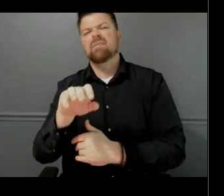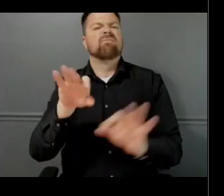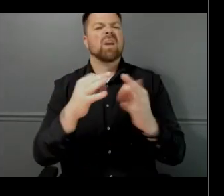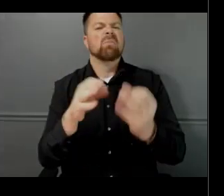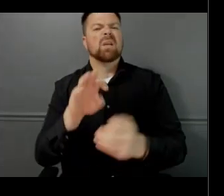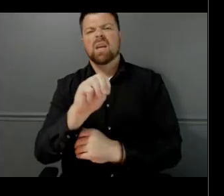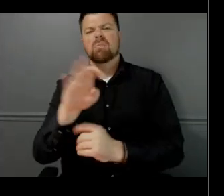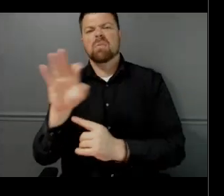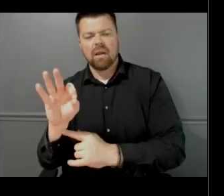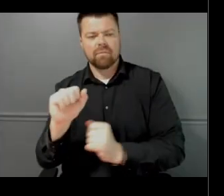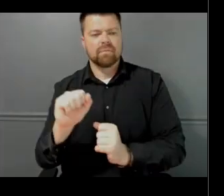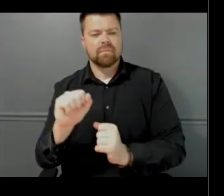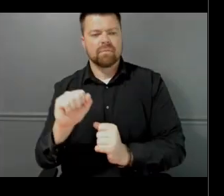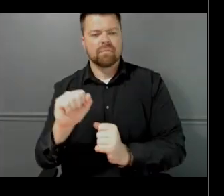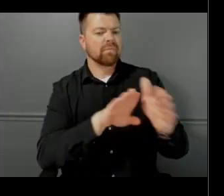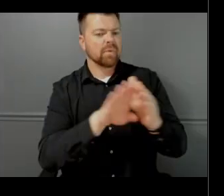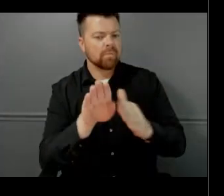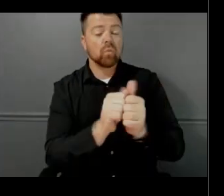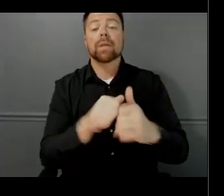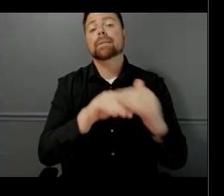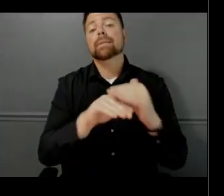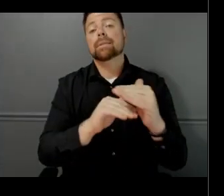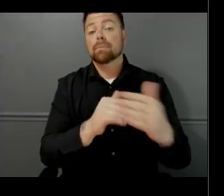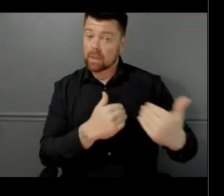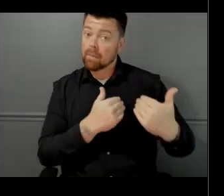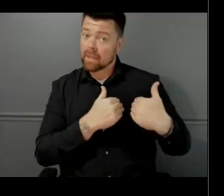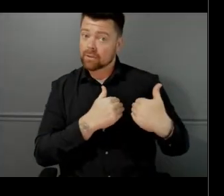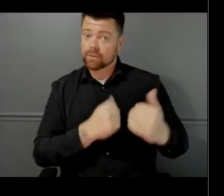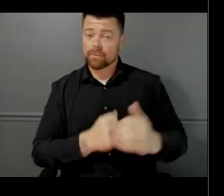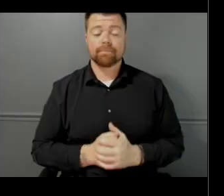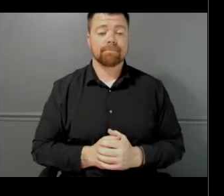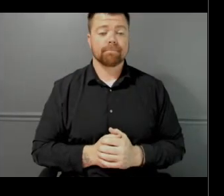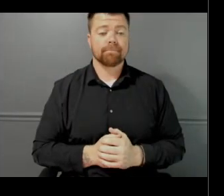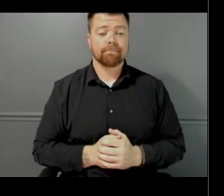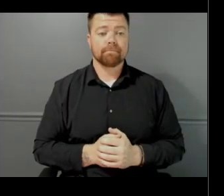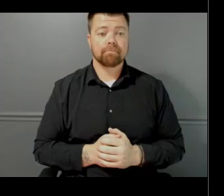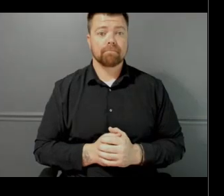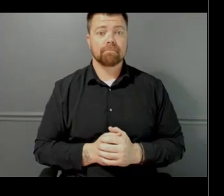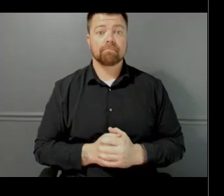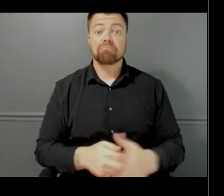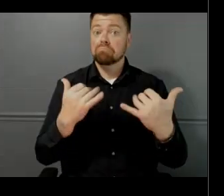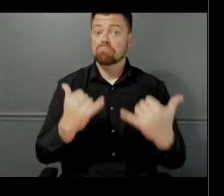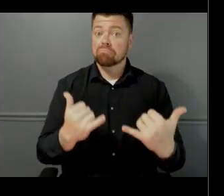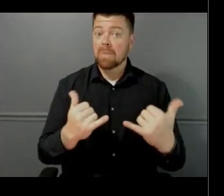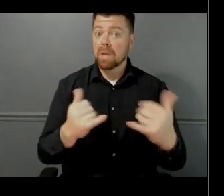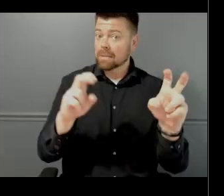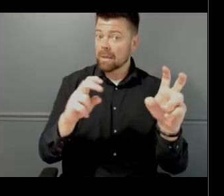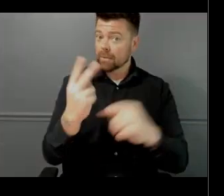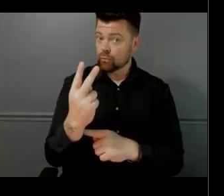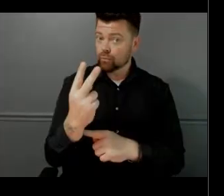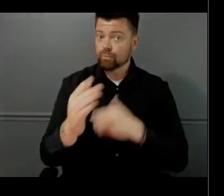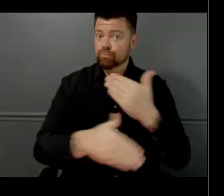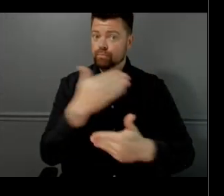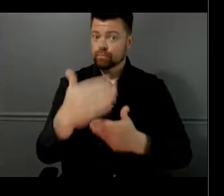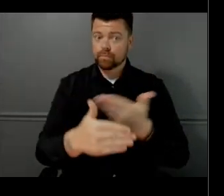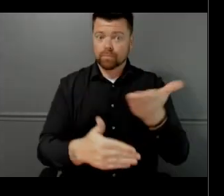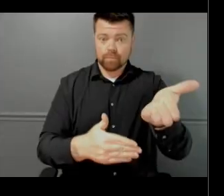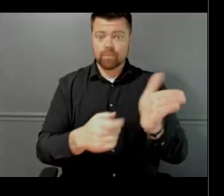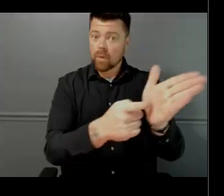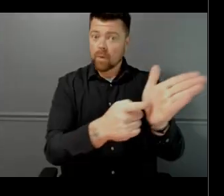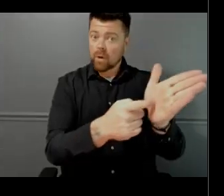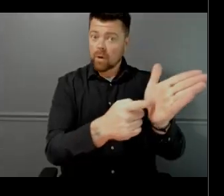with accessibility obligations. That brings us to topic 2, requirement